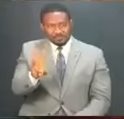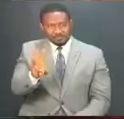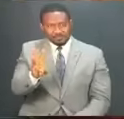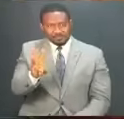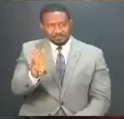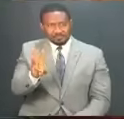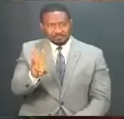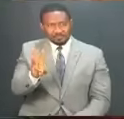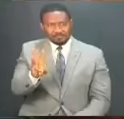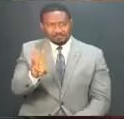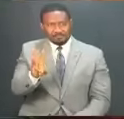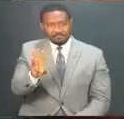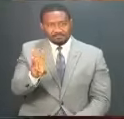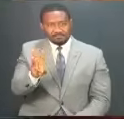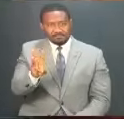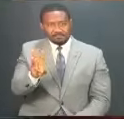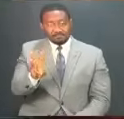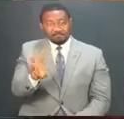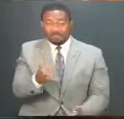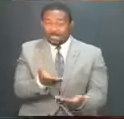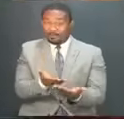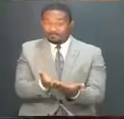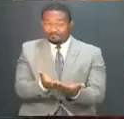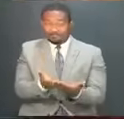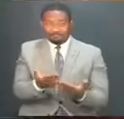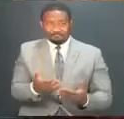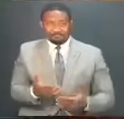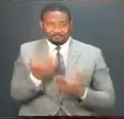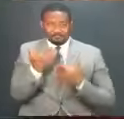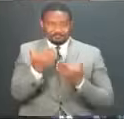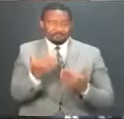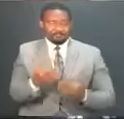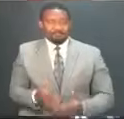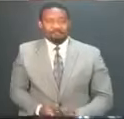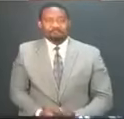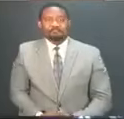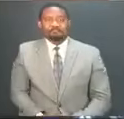year. Respectfully submitted, Mr. Speaker. Thank you.